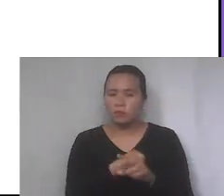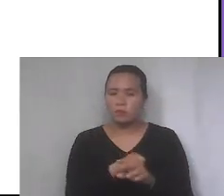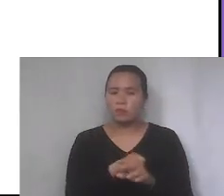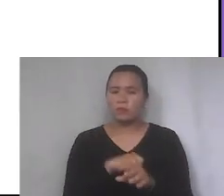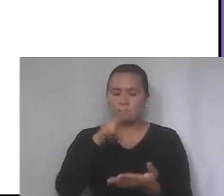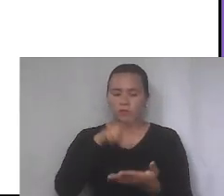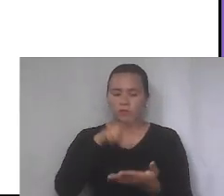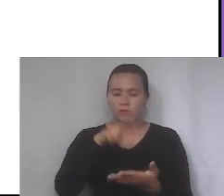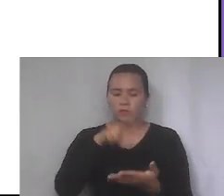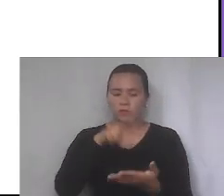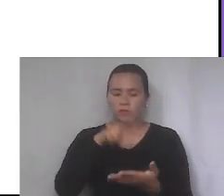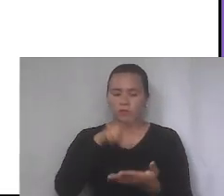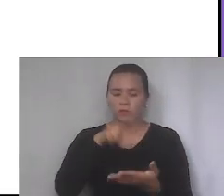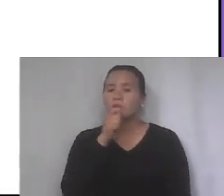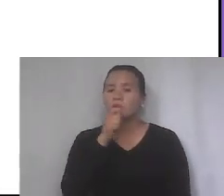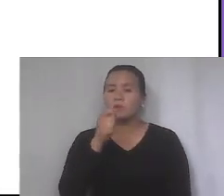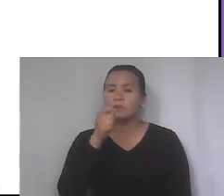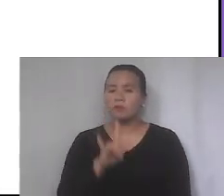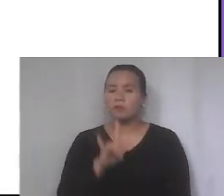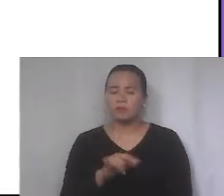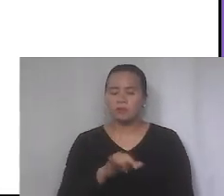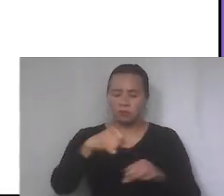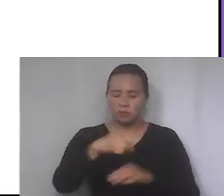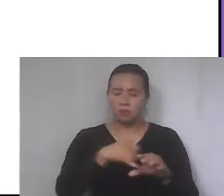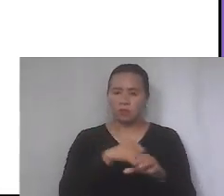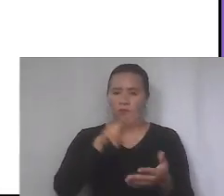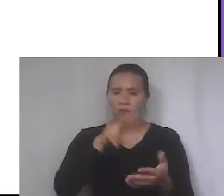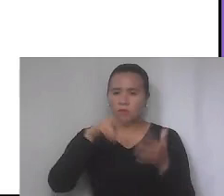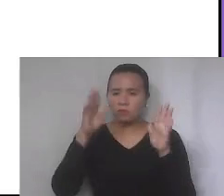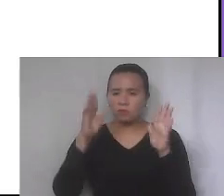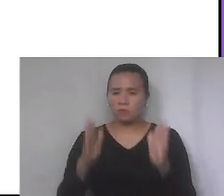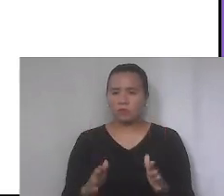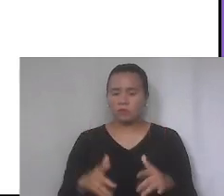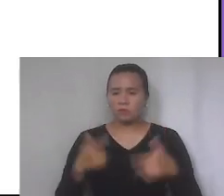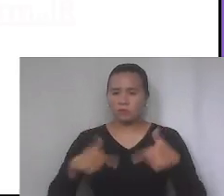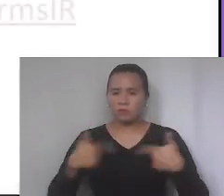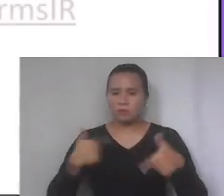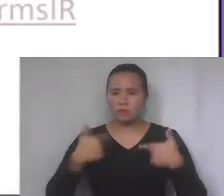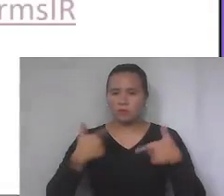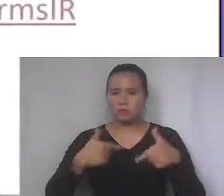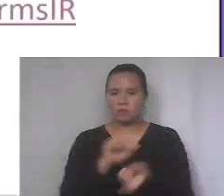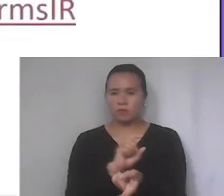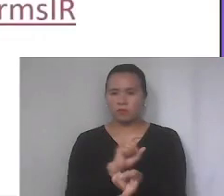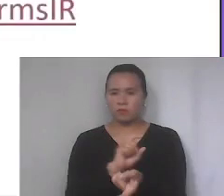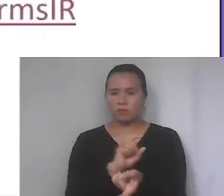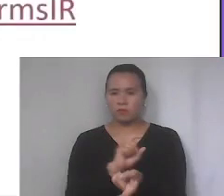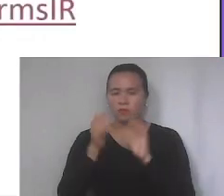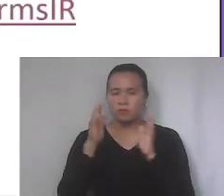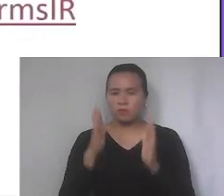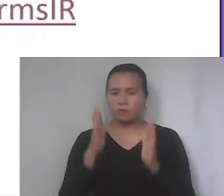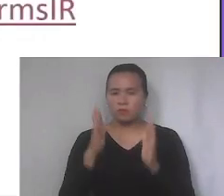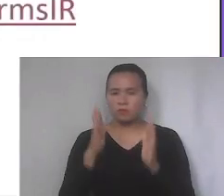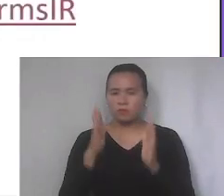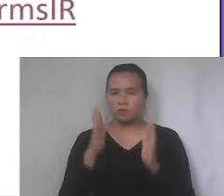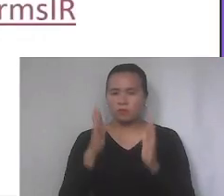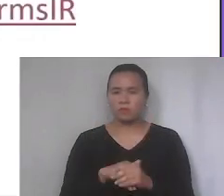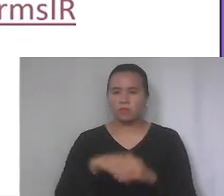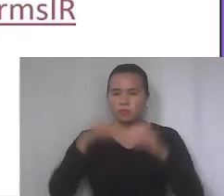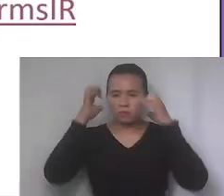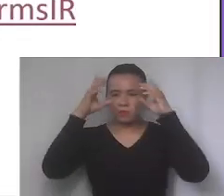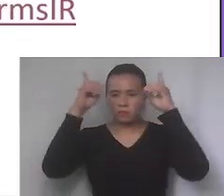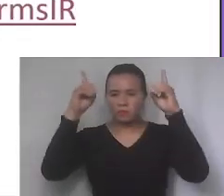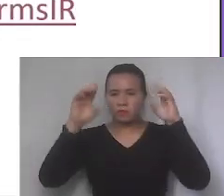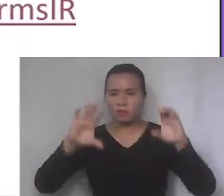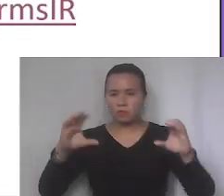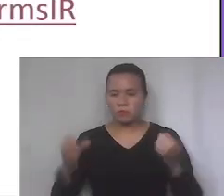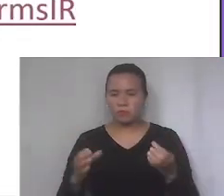your keyboard to open up the Immersive Reader. So truly, Immersive Reader is a game